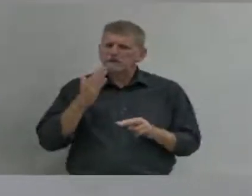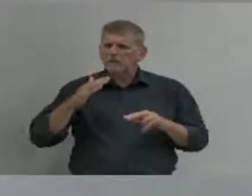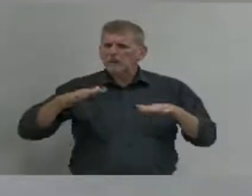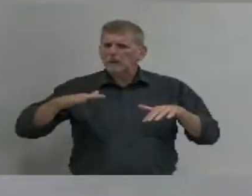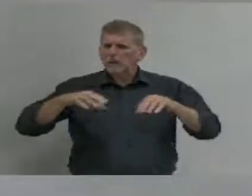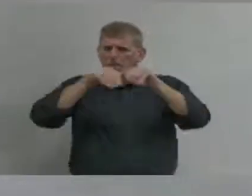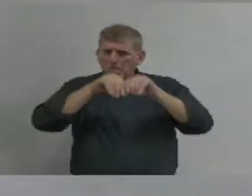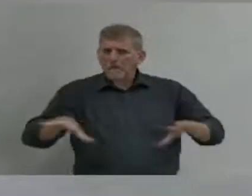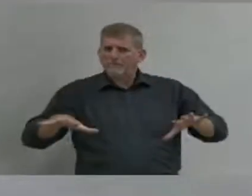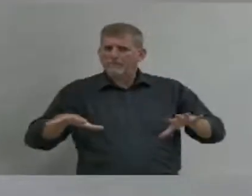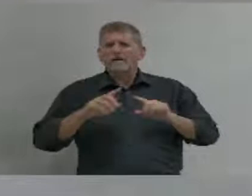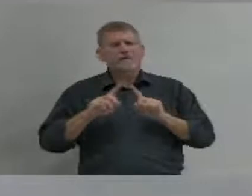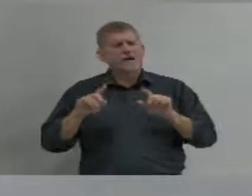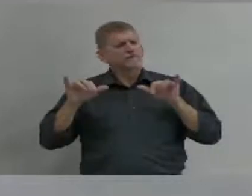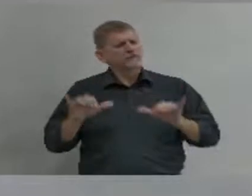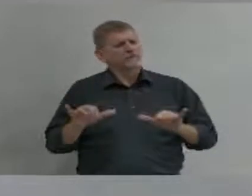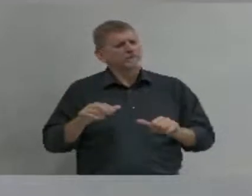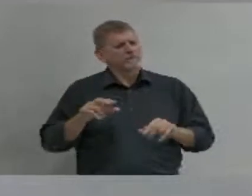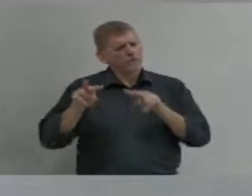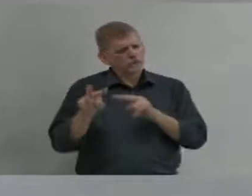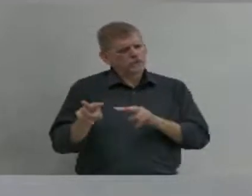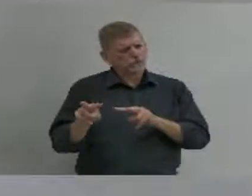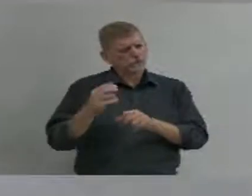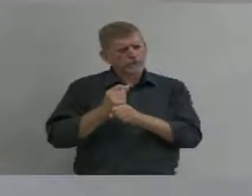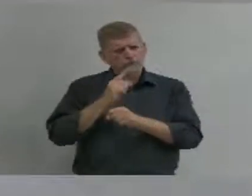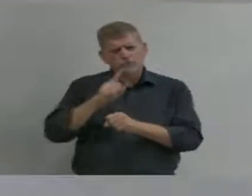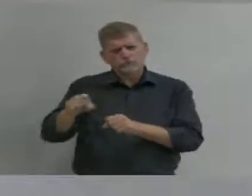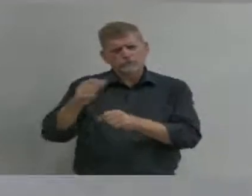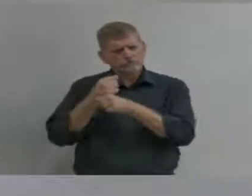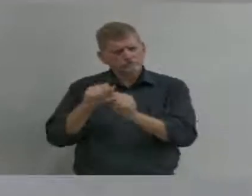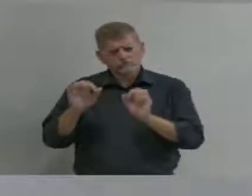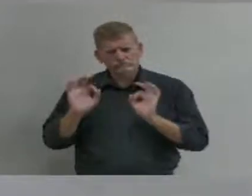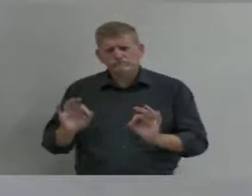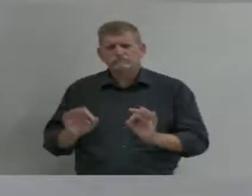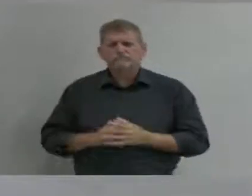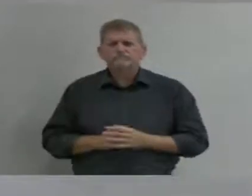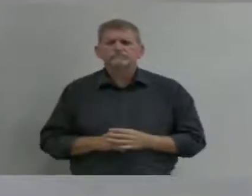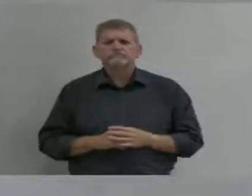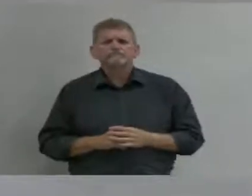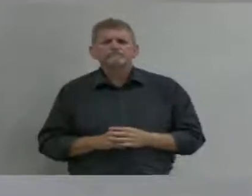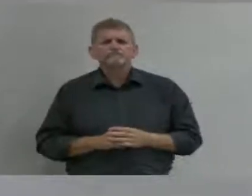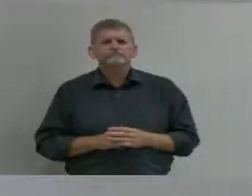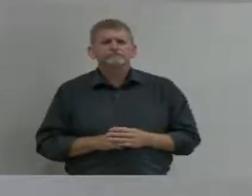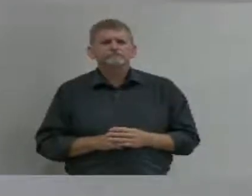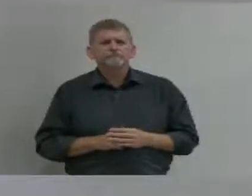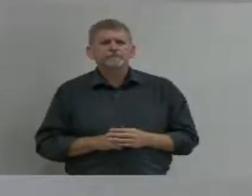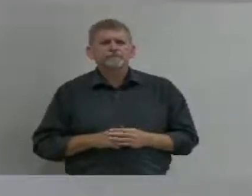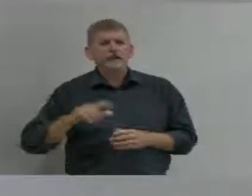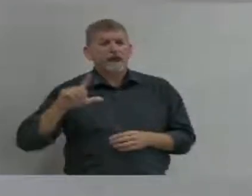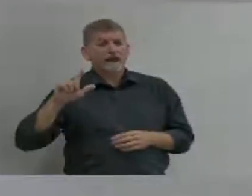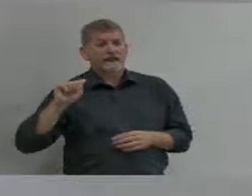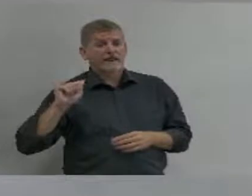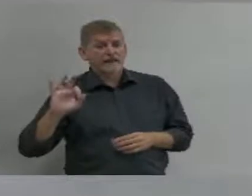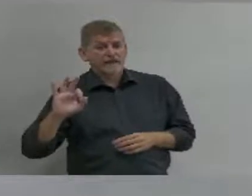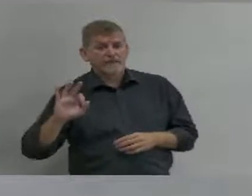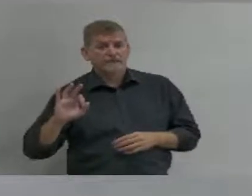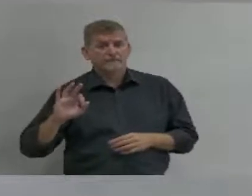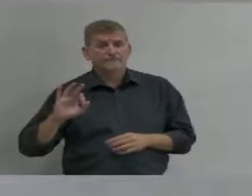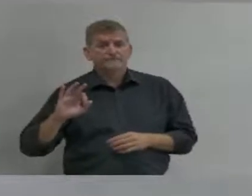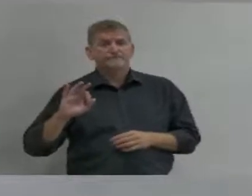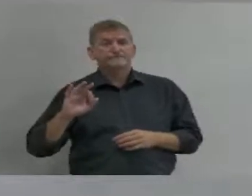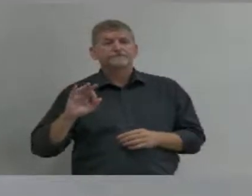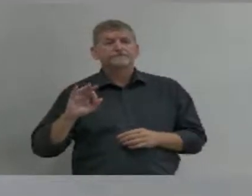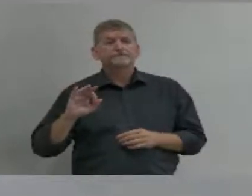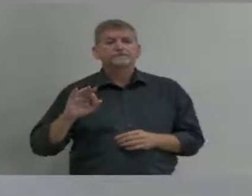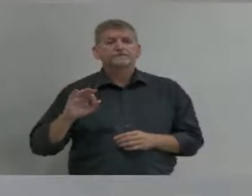very closely. Dr. Adler, can I ask a quick question, Yes. please? Since it was Dave Bangert on the phone, I saw he wasn't here, and I wasn't sure